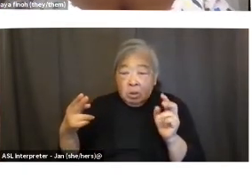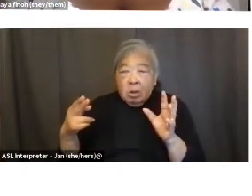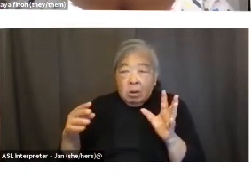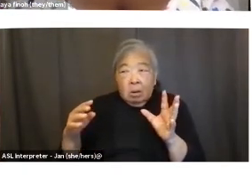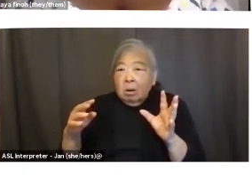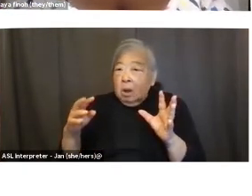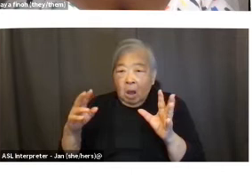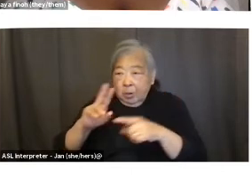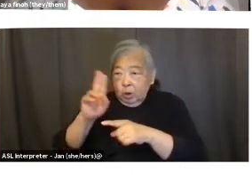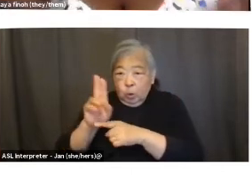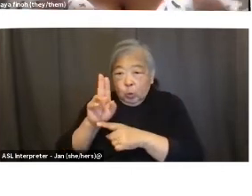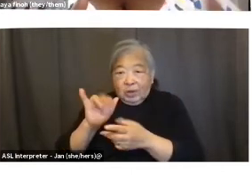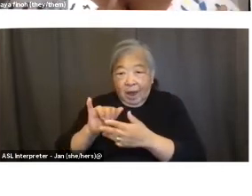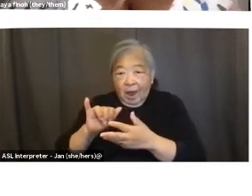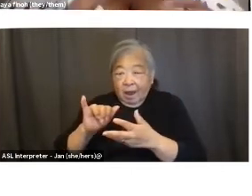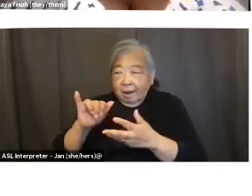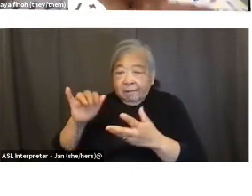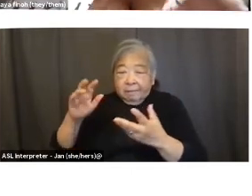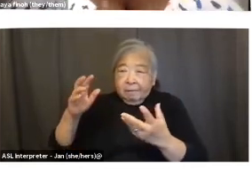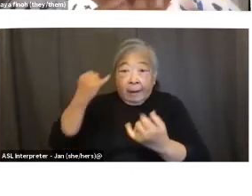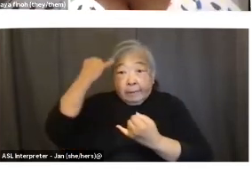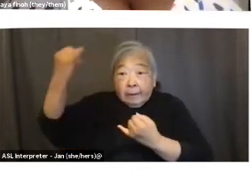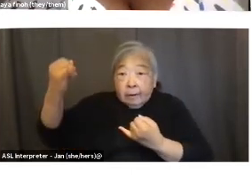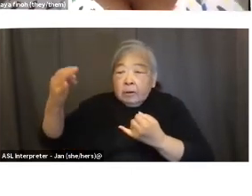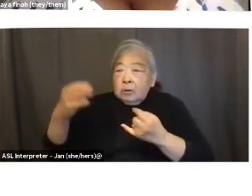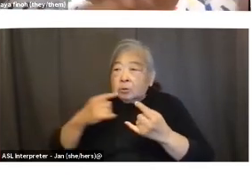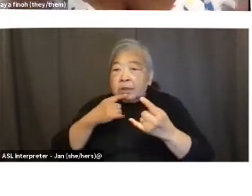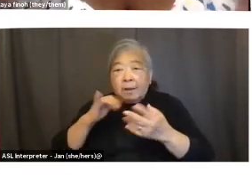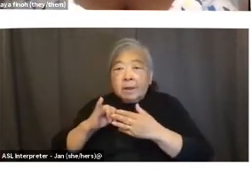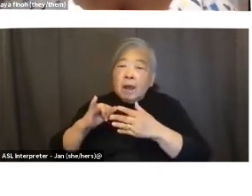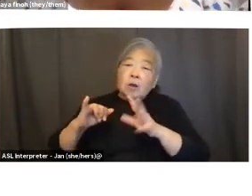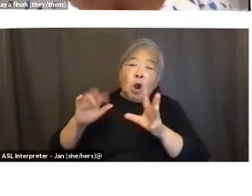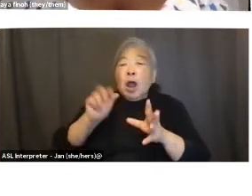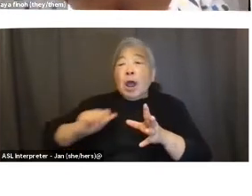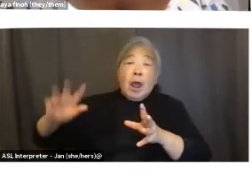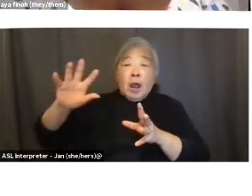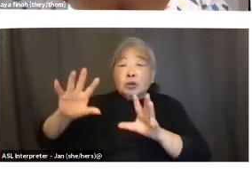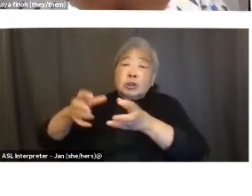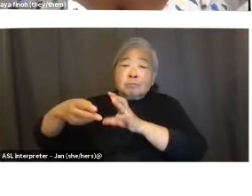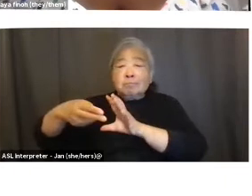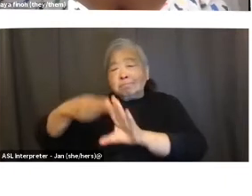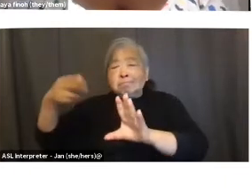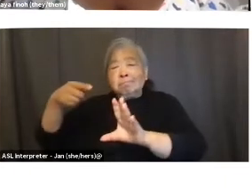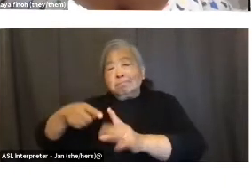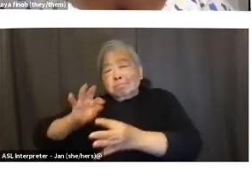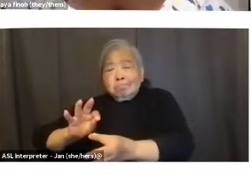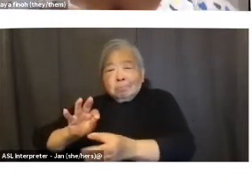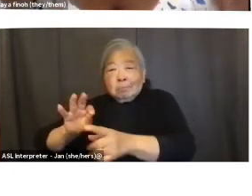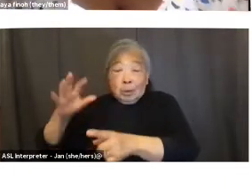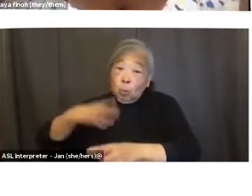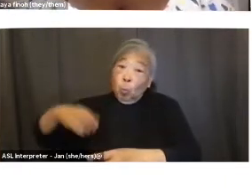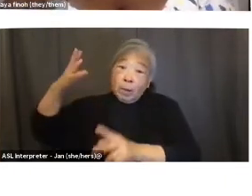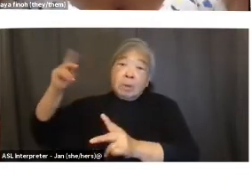US racial hierarchy. You know, the harmful and overgeneralizing stereotype put forward by white people that Asian Americans